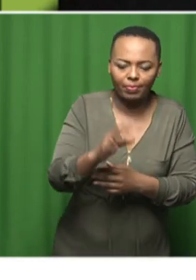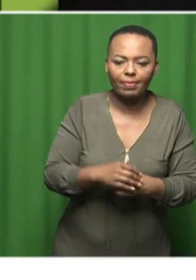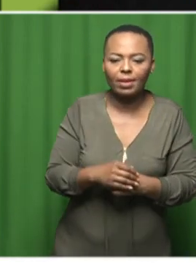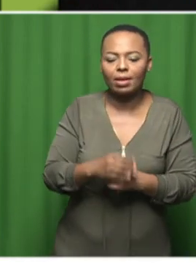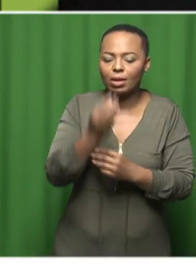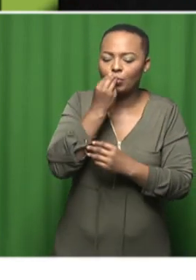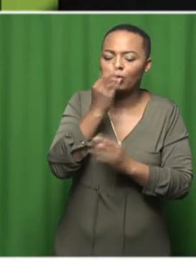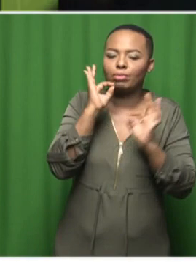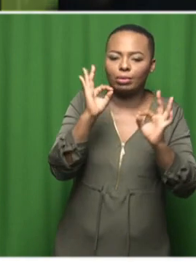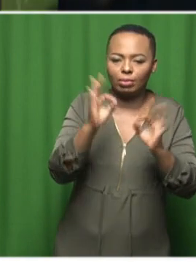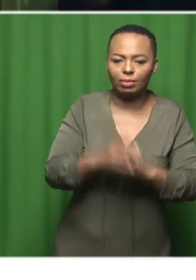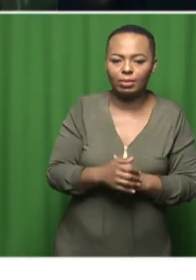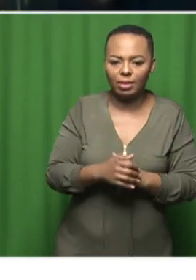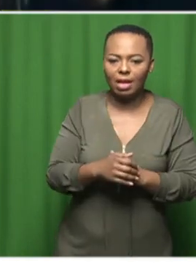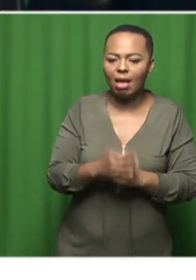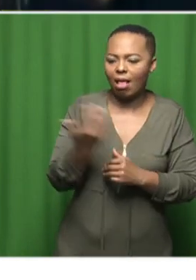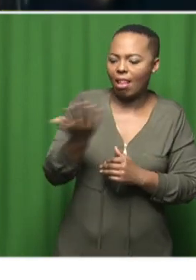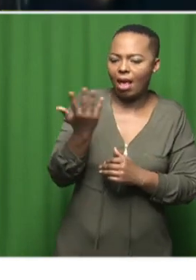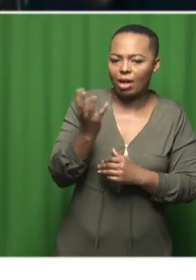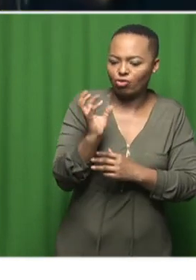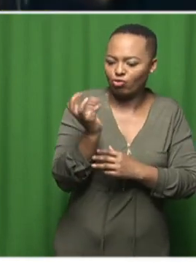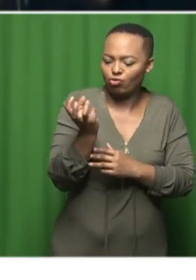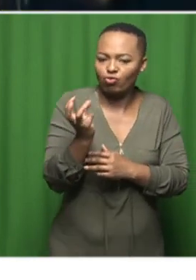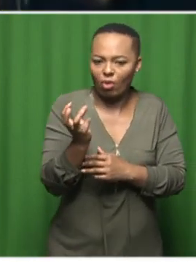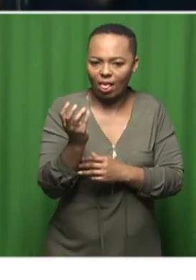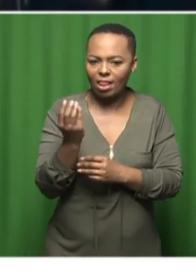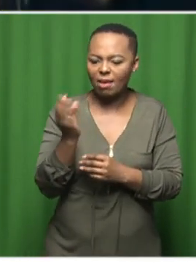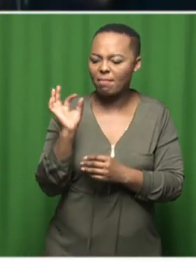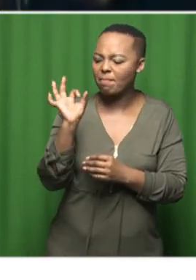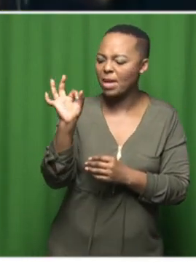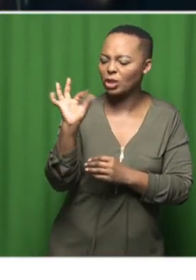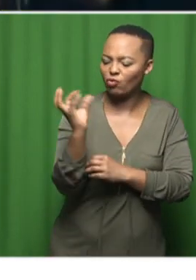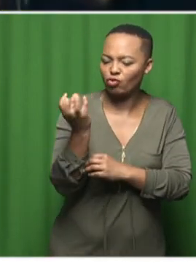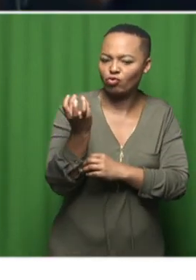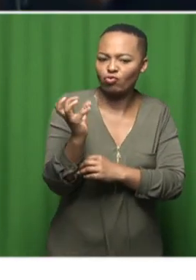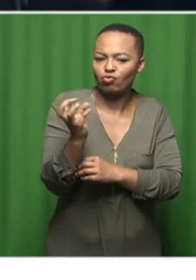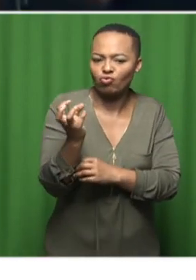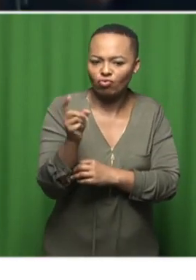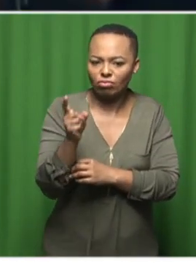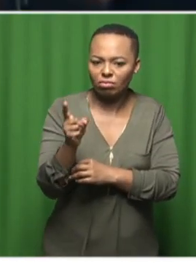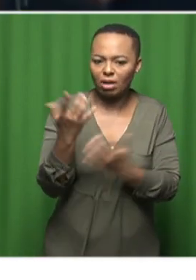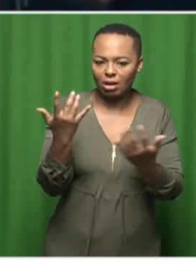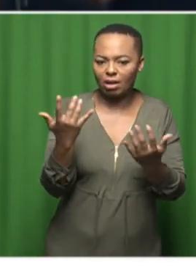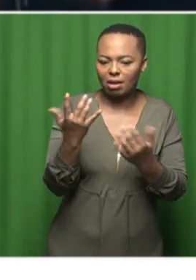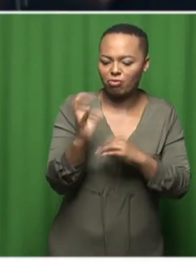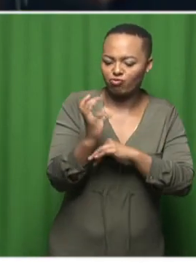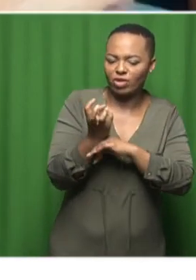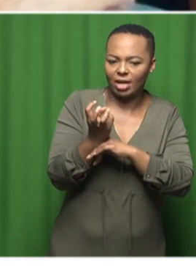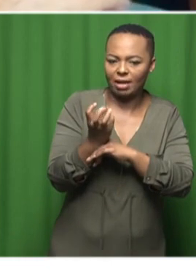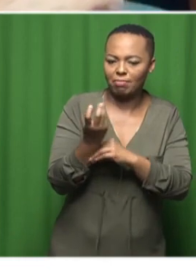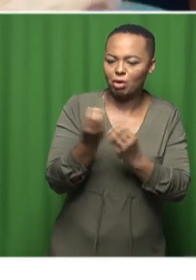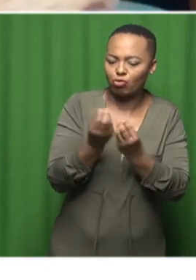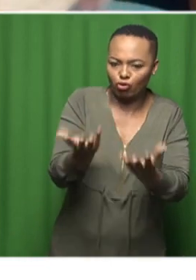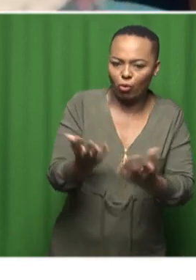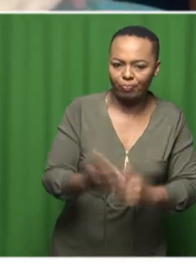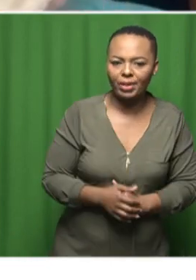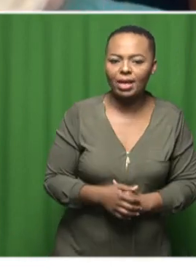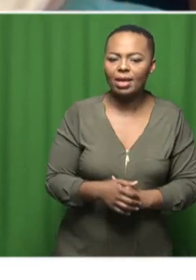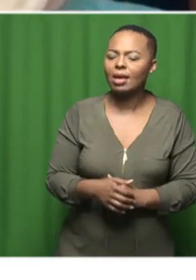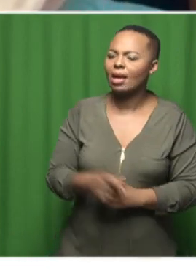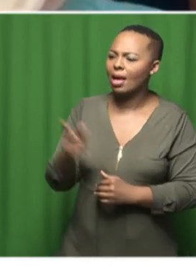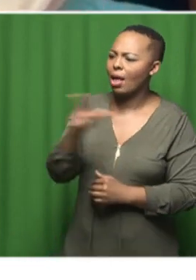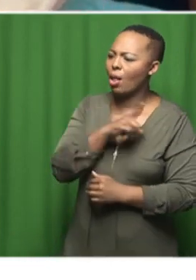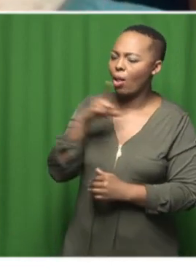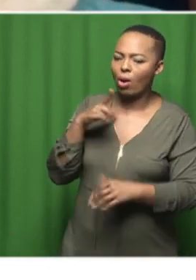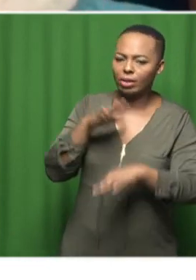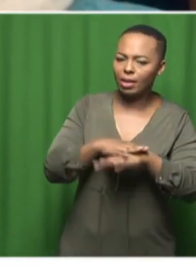of a jewel in a space. It will definitely be that, like a piece of jewel. That's what's really something about it. What's the long-term plan? What's